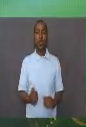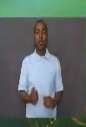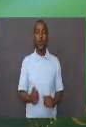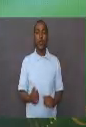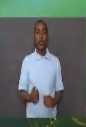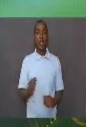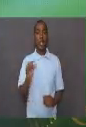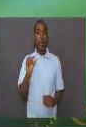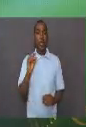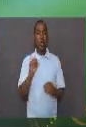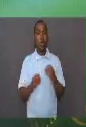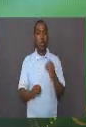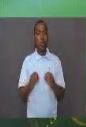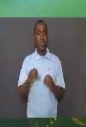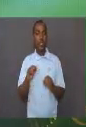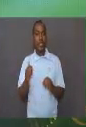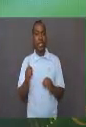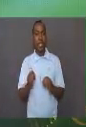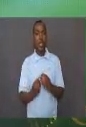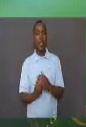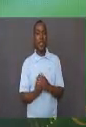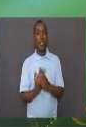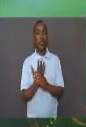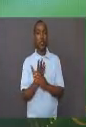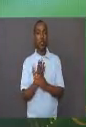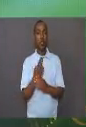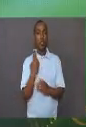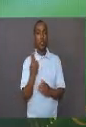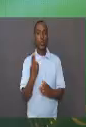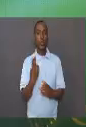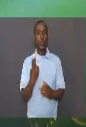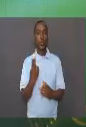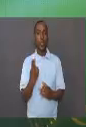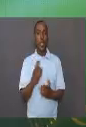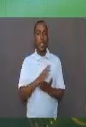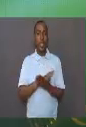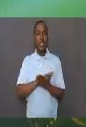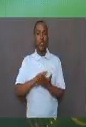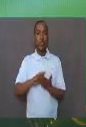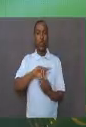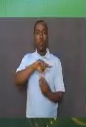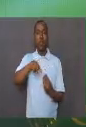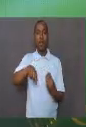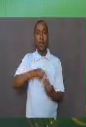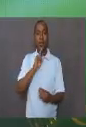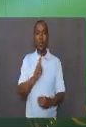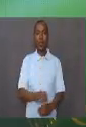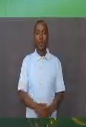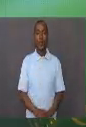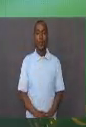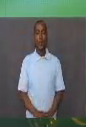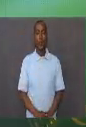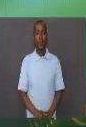for microorganisms to grow is having a clean environment.